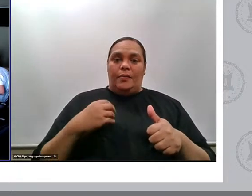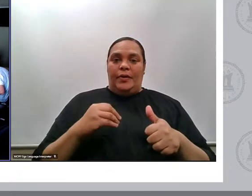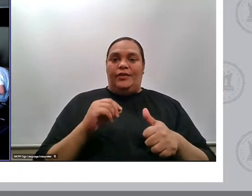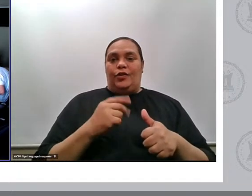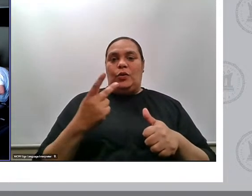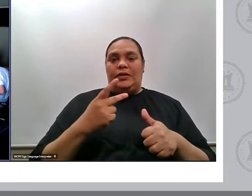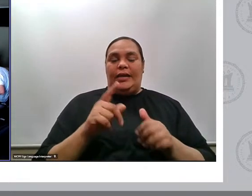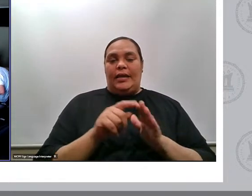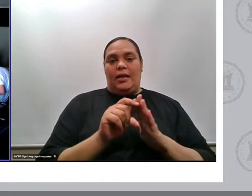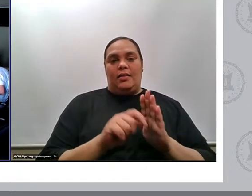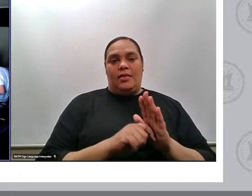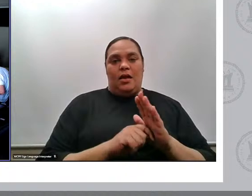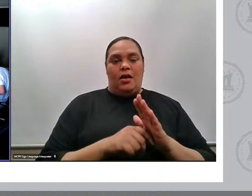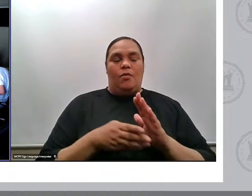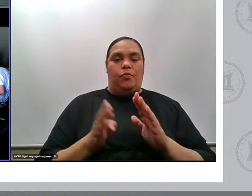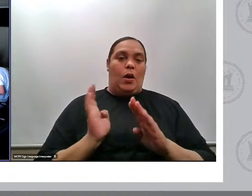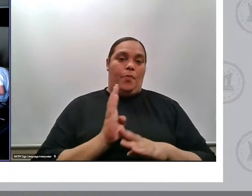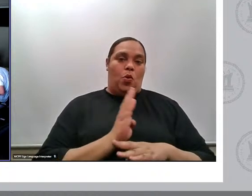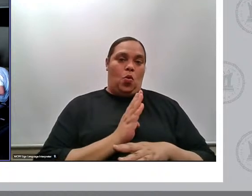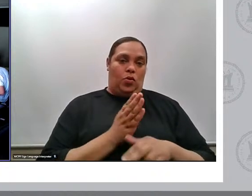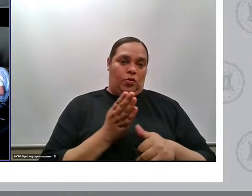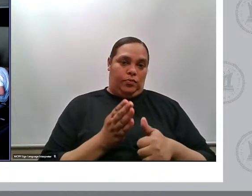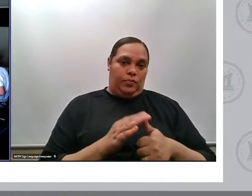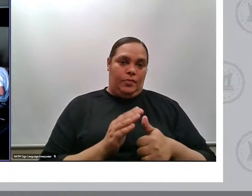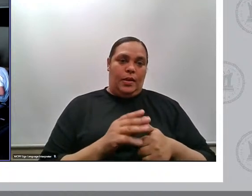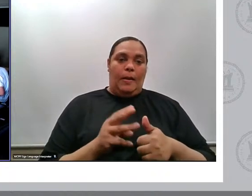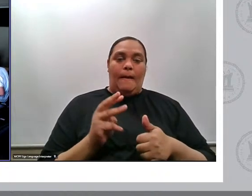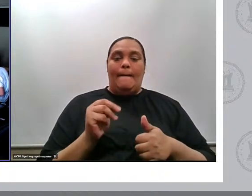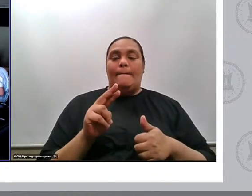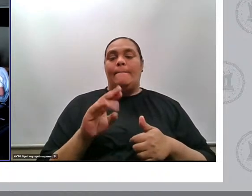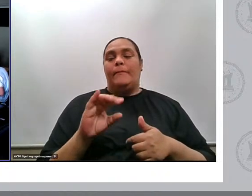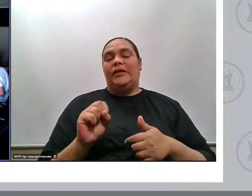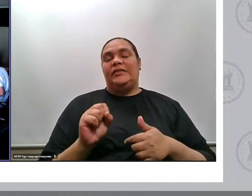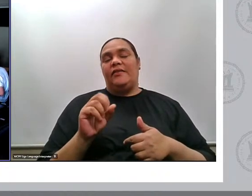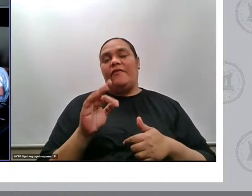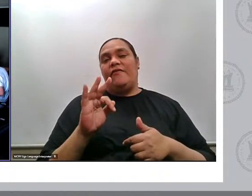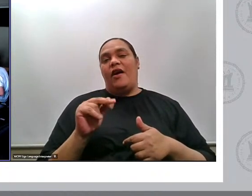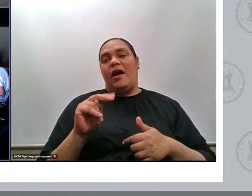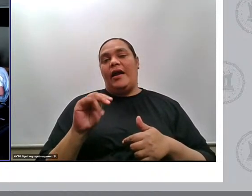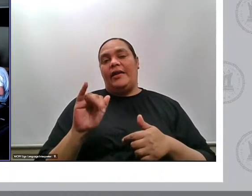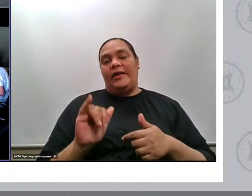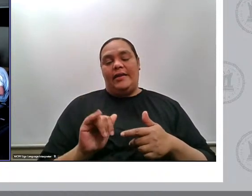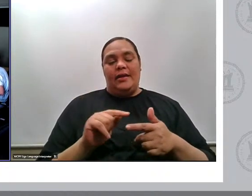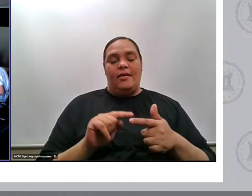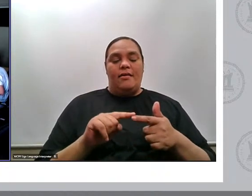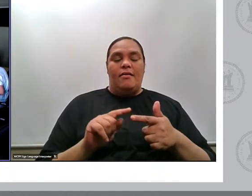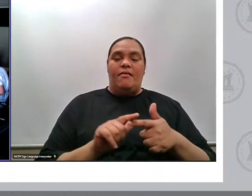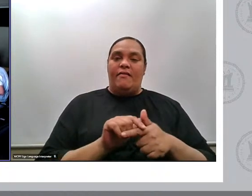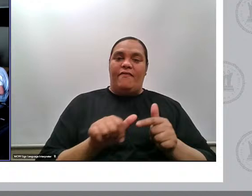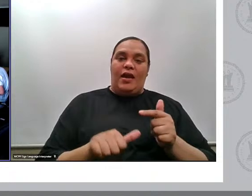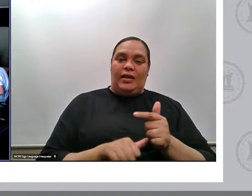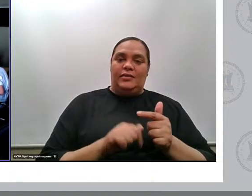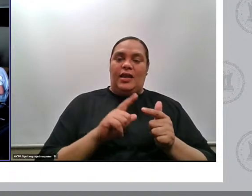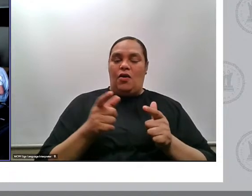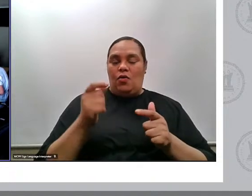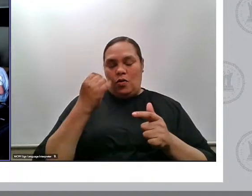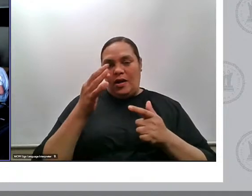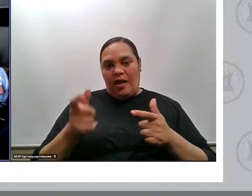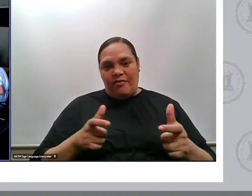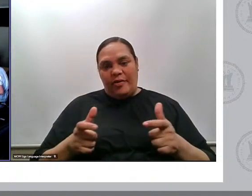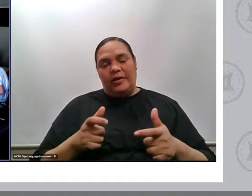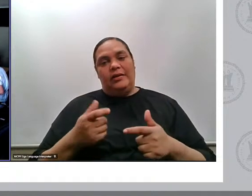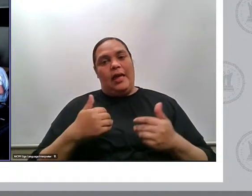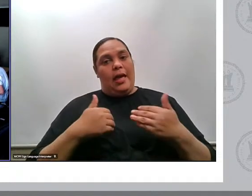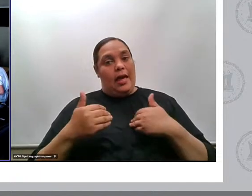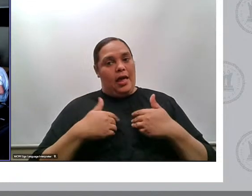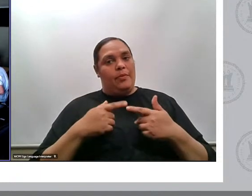term on the board. Ms. Fani, who's the vice chairperson, her experience is in terms of governance and administration, and she's